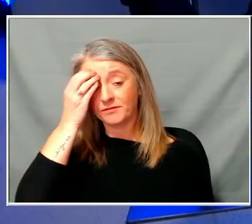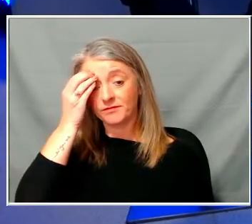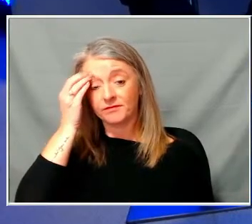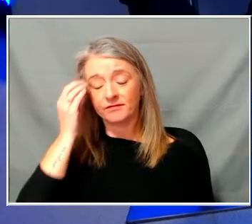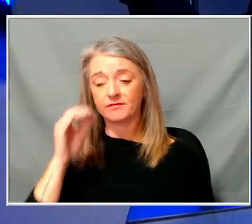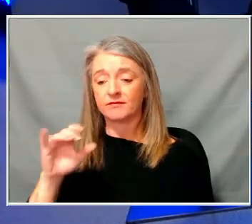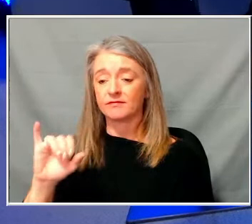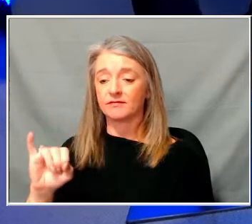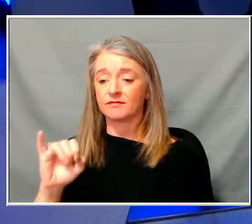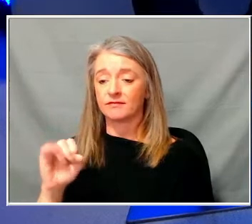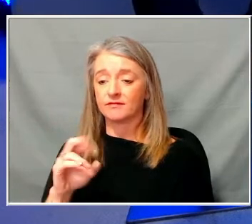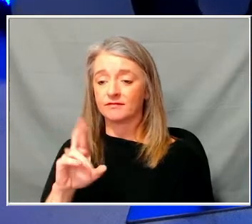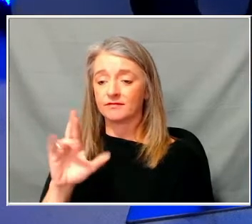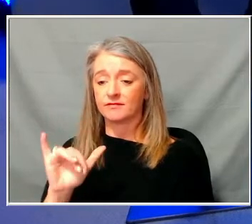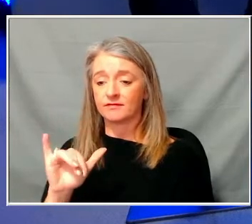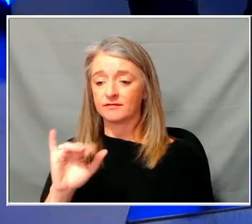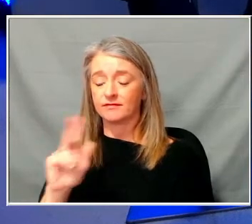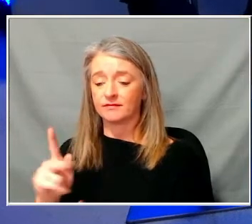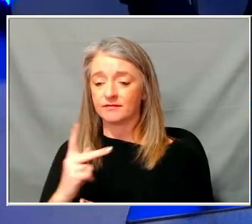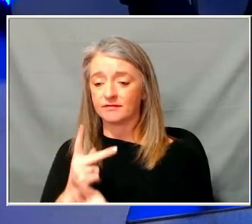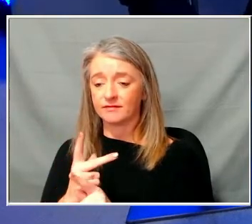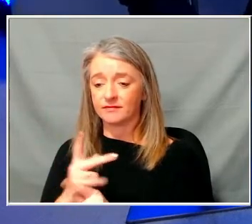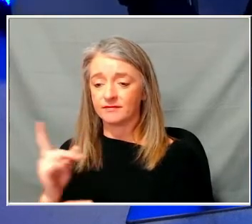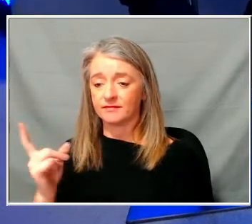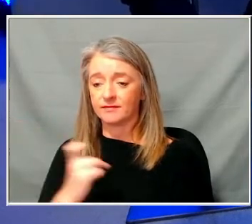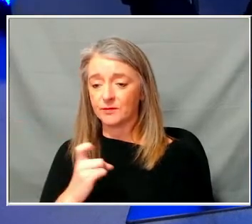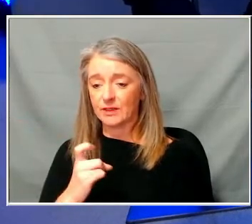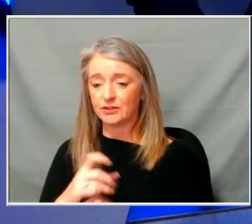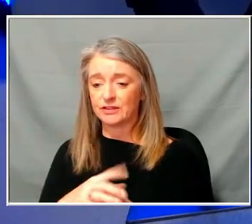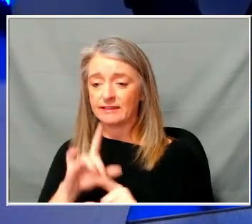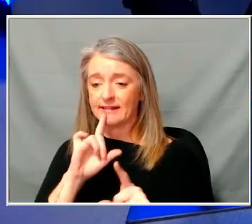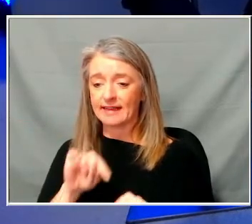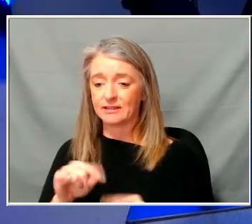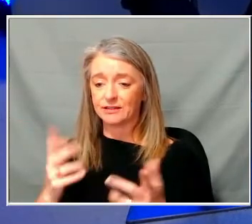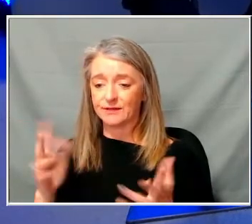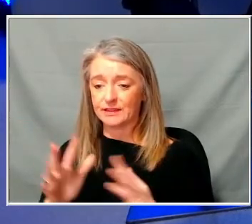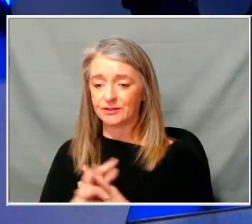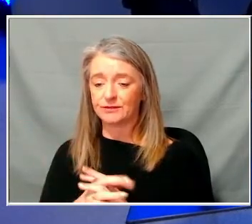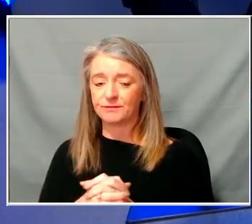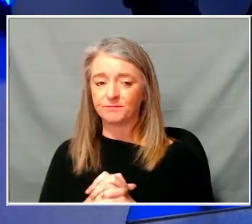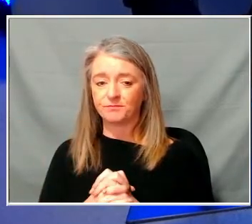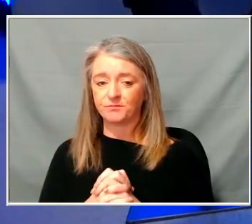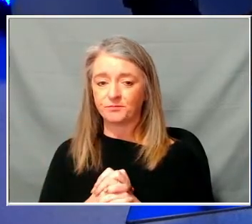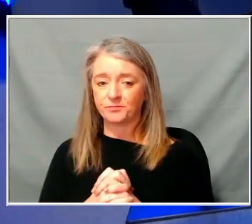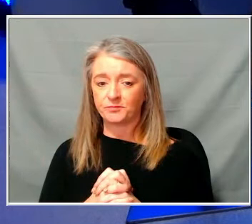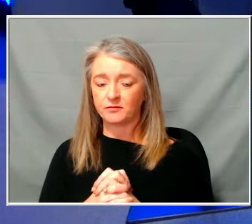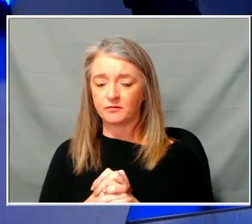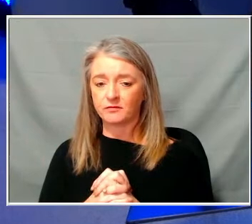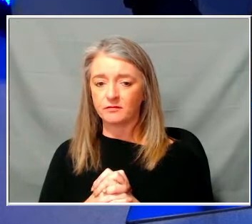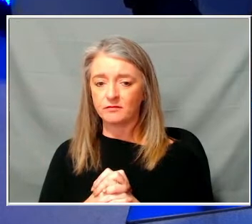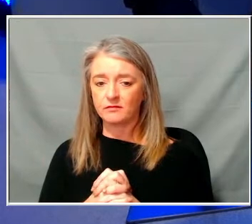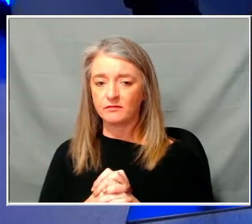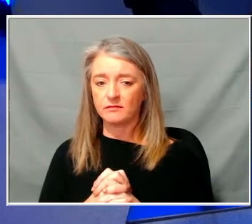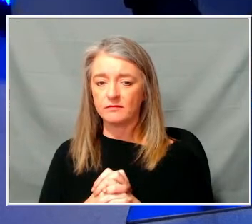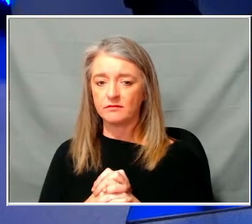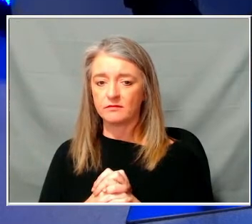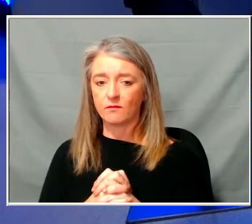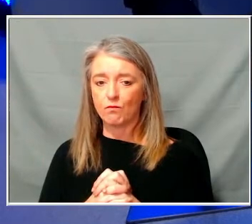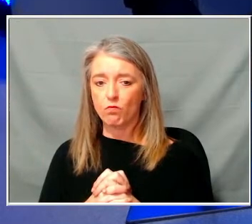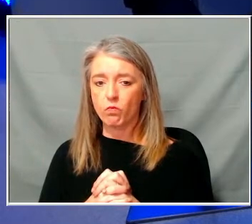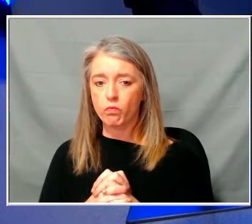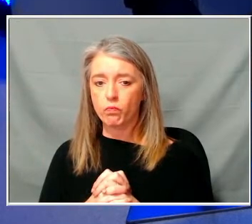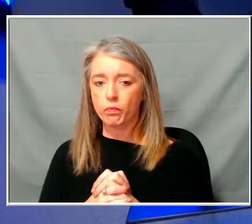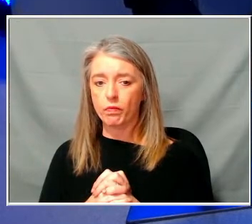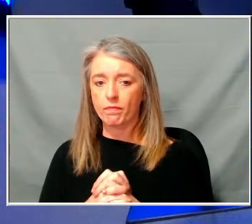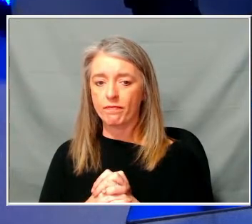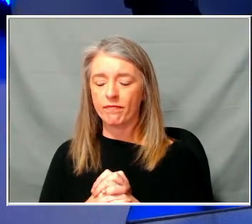Jerry's question, because it says it's that time of year where there you got it. That's what you do. That's what you do. You know what we're thinking. So we talk about